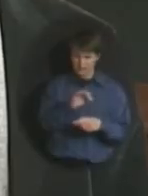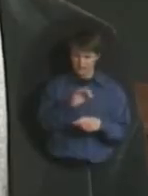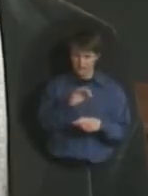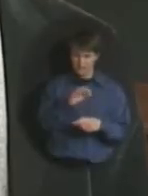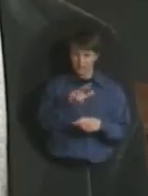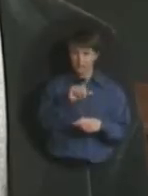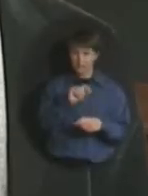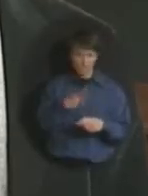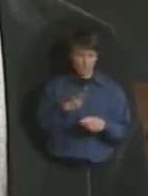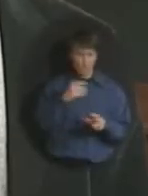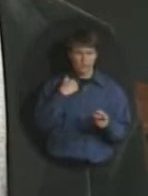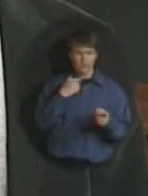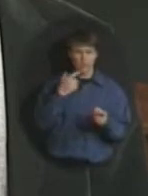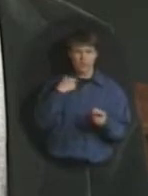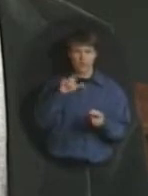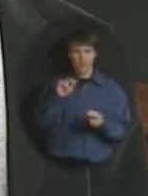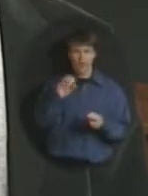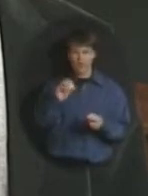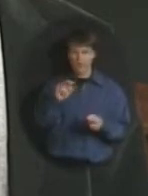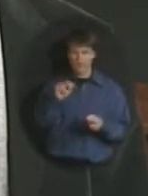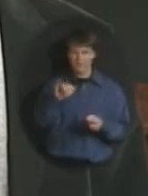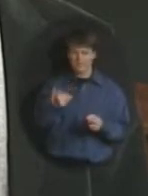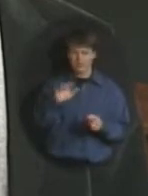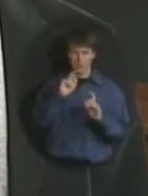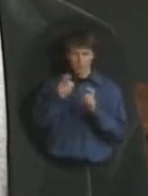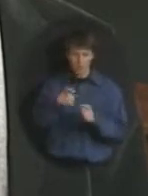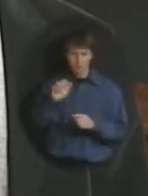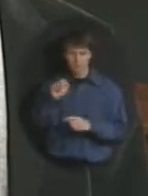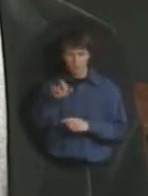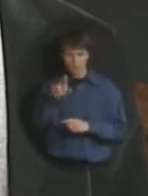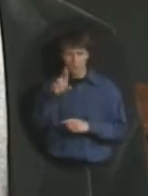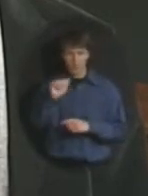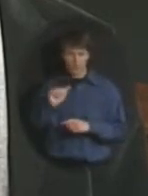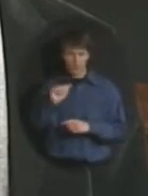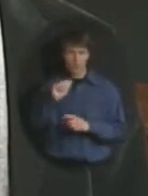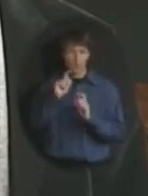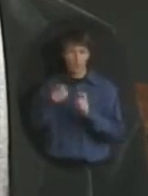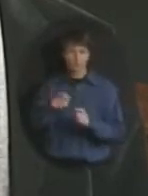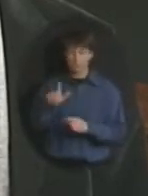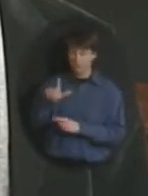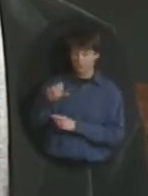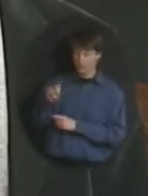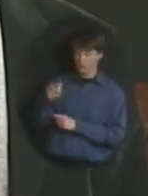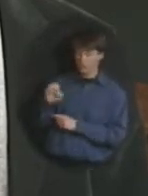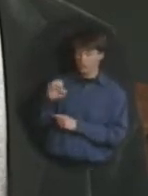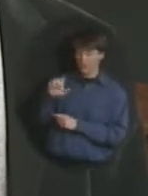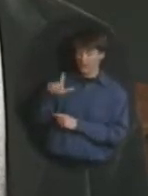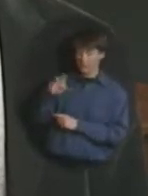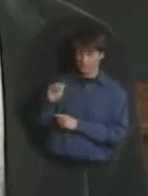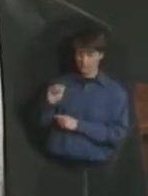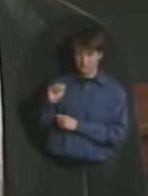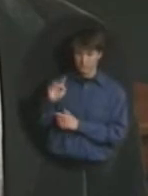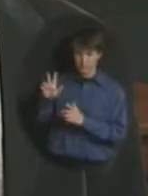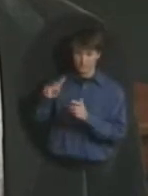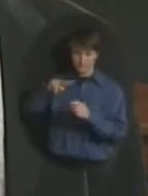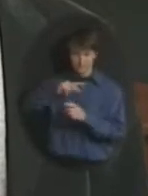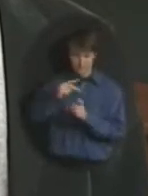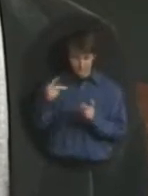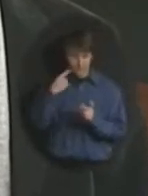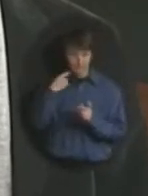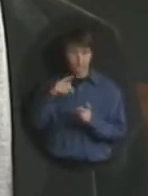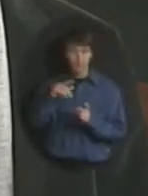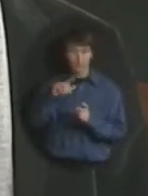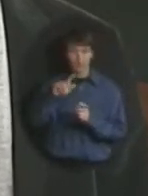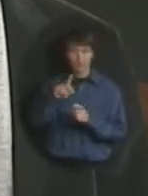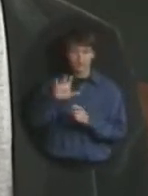a Davy Award, Omni Awards, and Aurora Awards. Lone Elm was runner-up at the 2007 Kansas City AMC Film Fest for